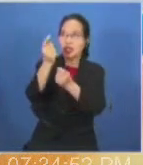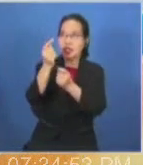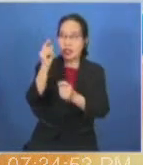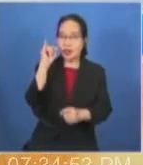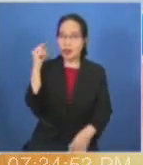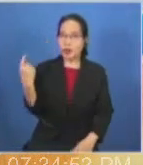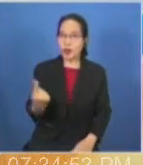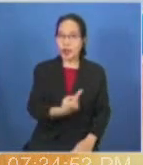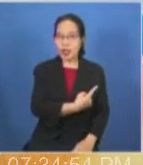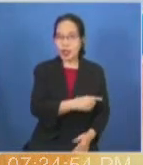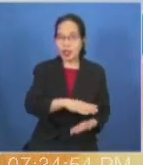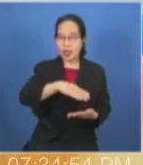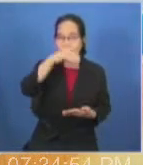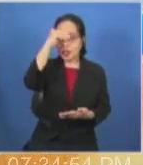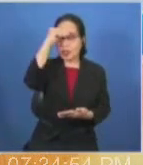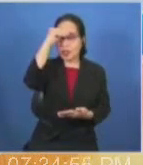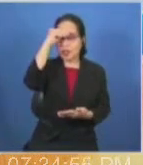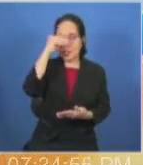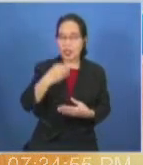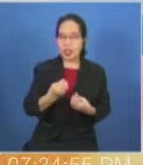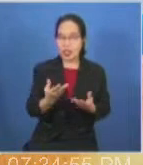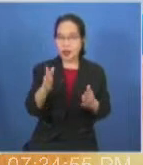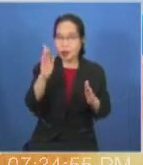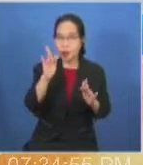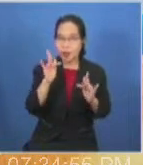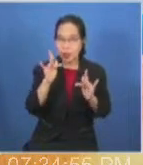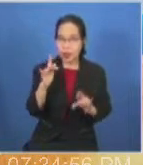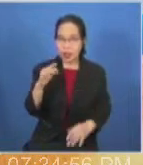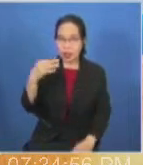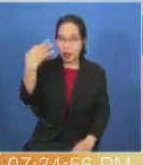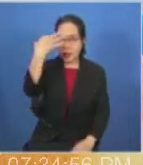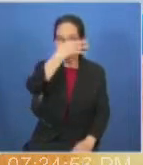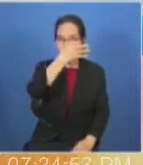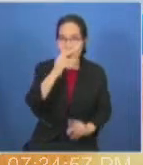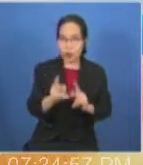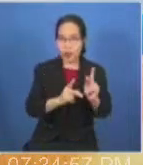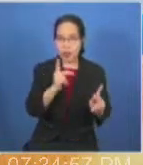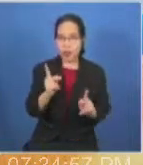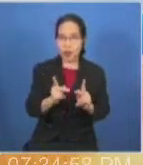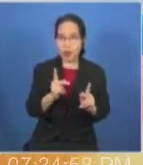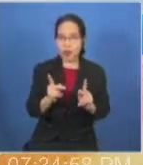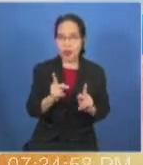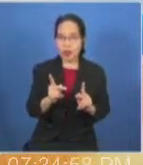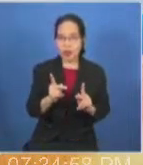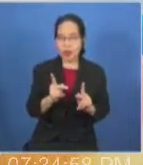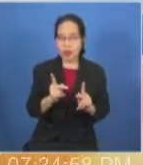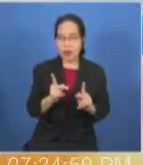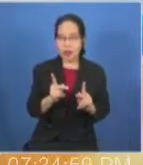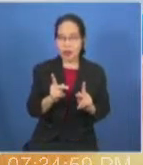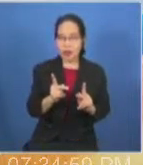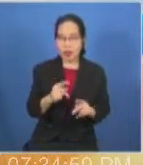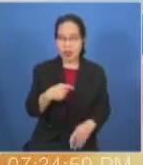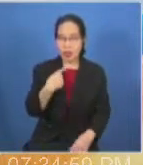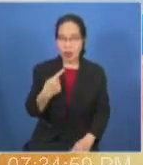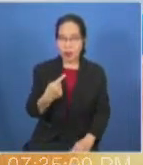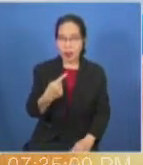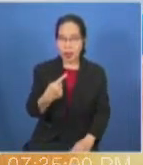So what we are going to expect, if we have learned to give mercy to our fellow men,